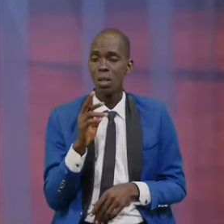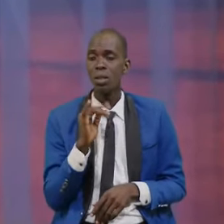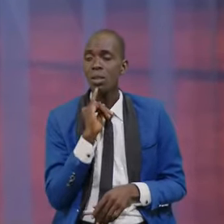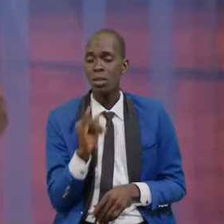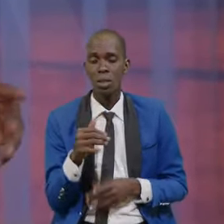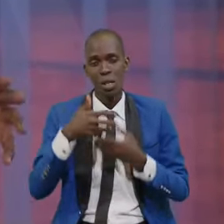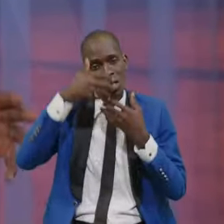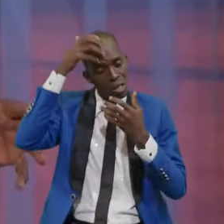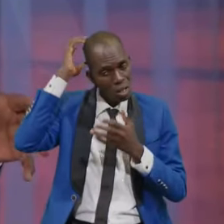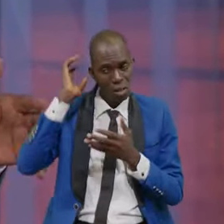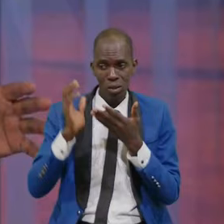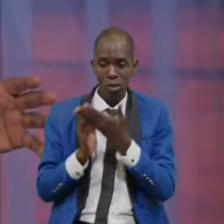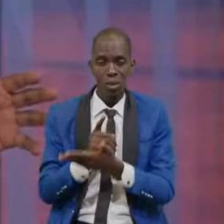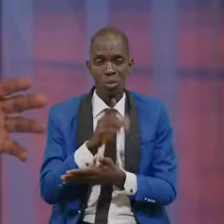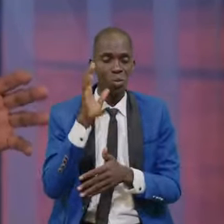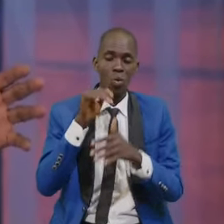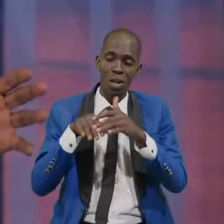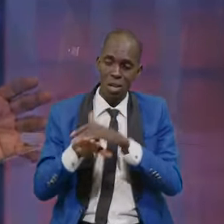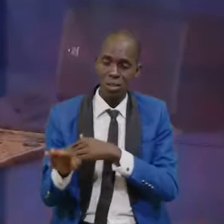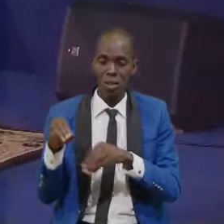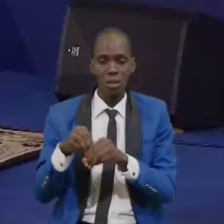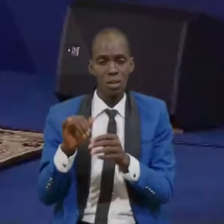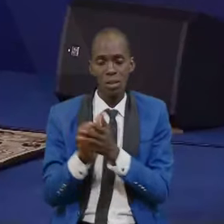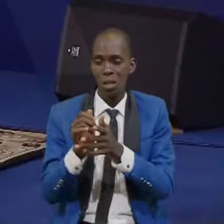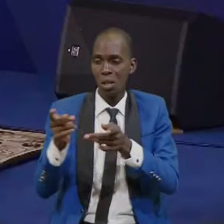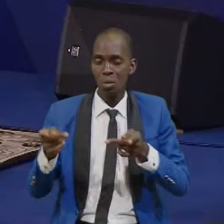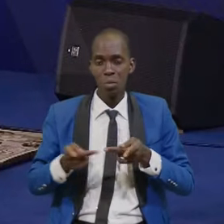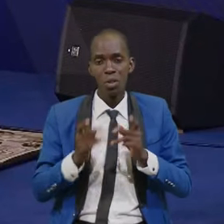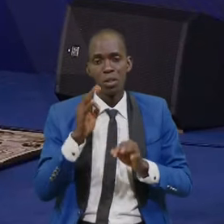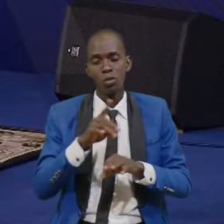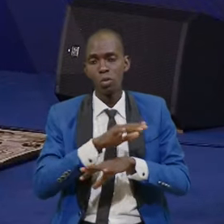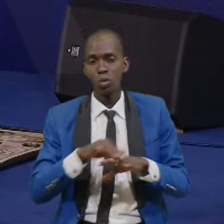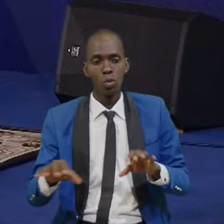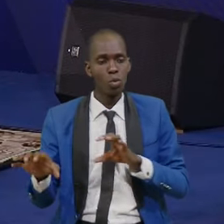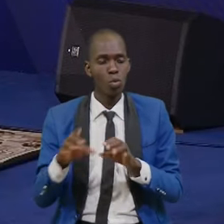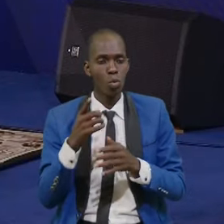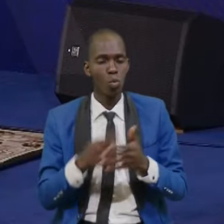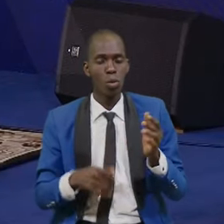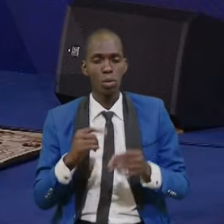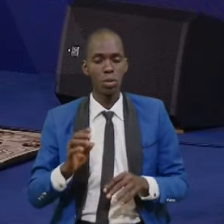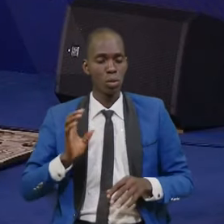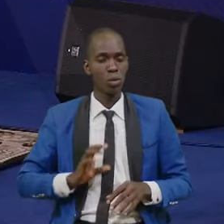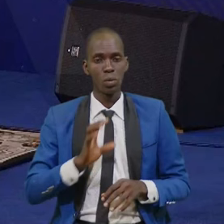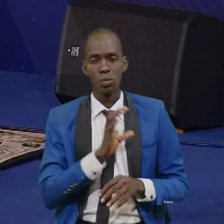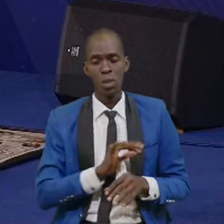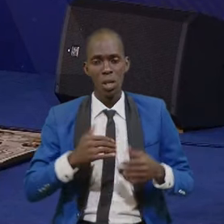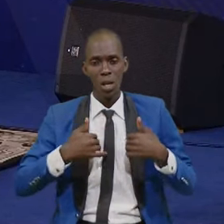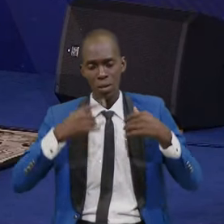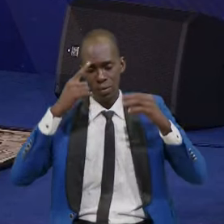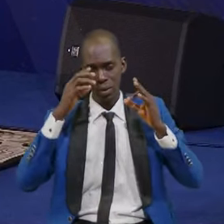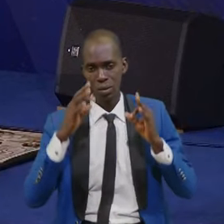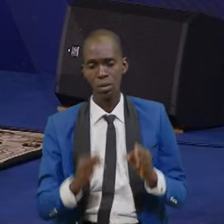there if you don't do what the committee, what they have decided, and you keep on